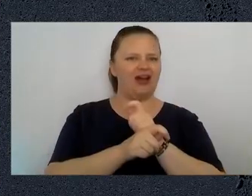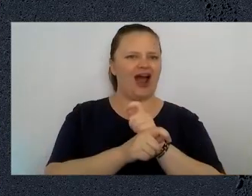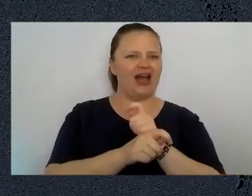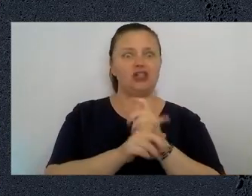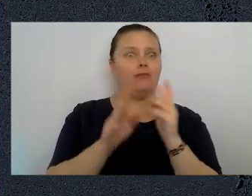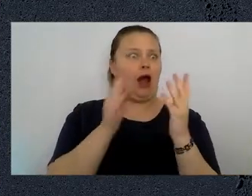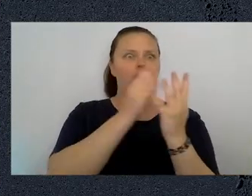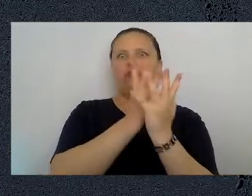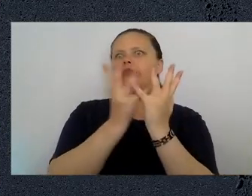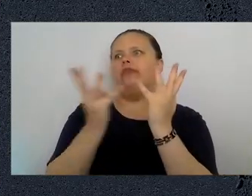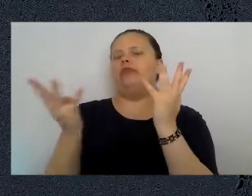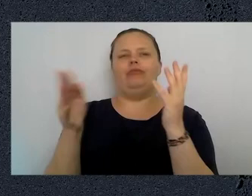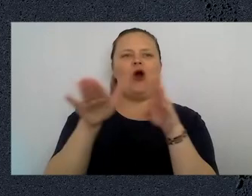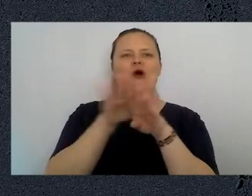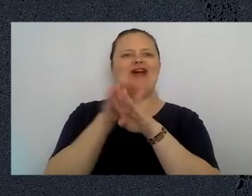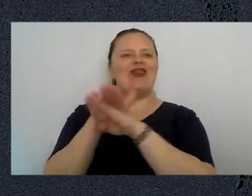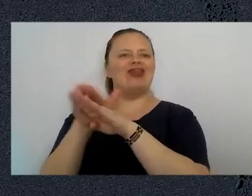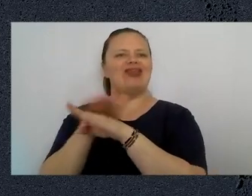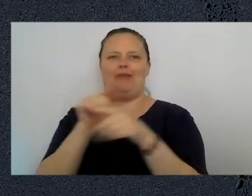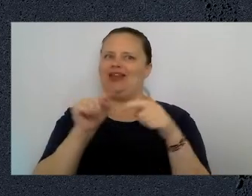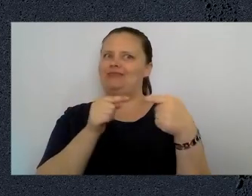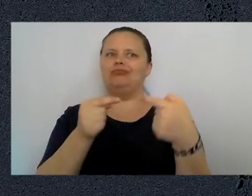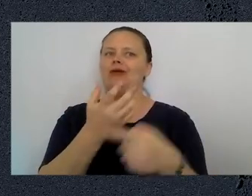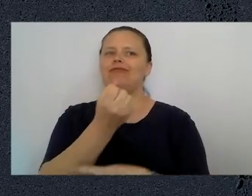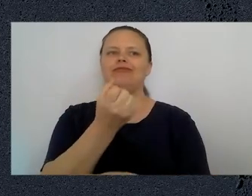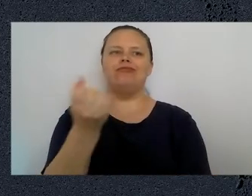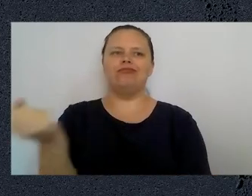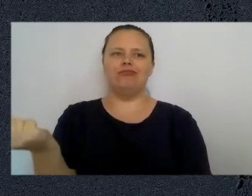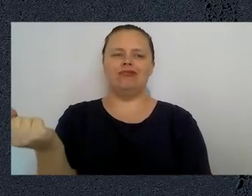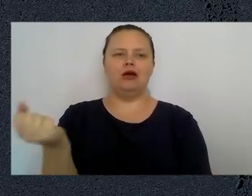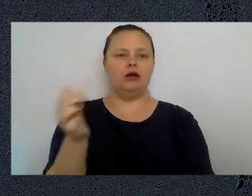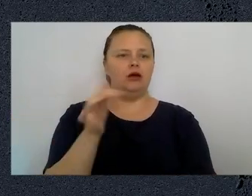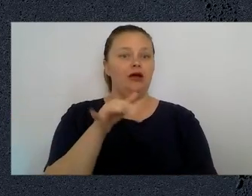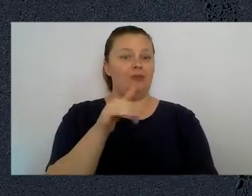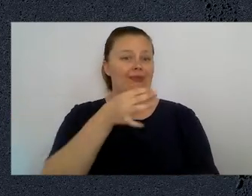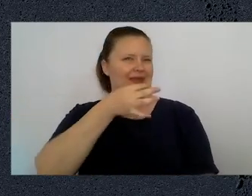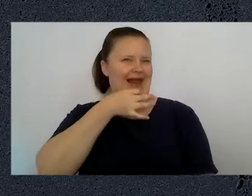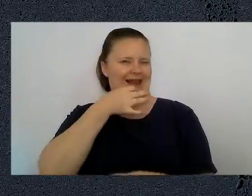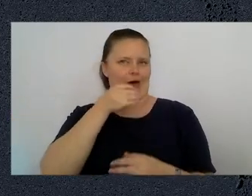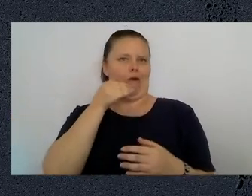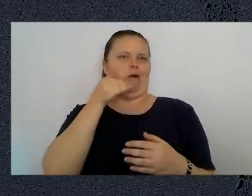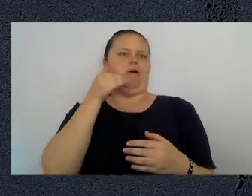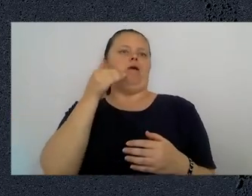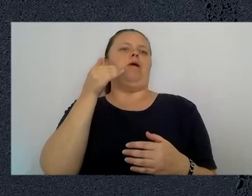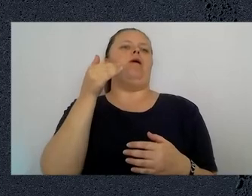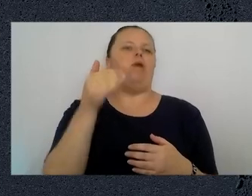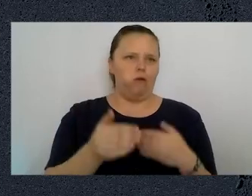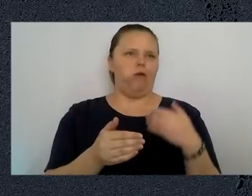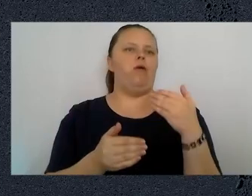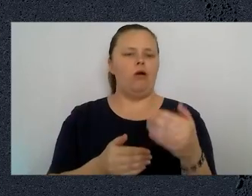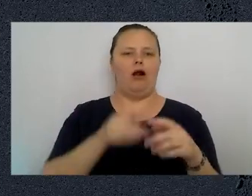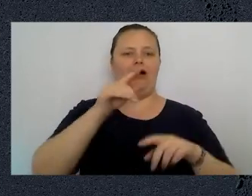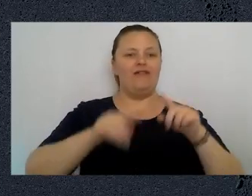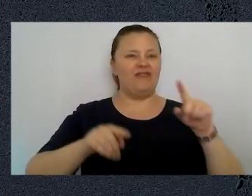there's so many overlapping ones, aren't there? Then maybe you get that traction, that little bit of movement, that the diversity injection,